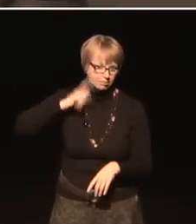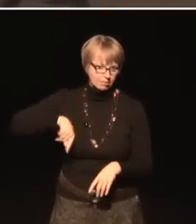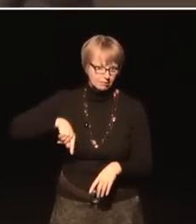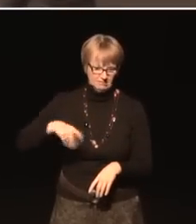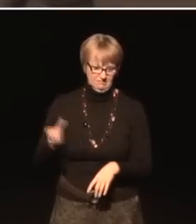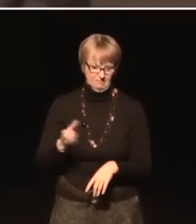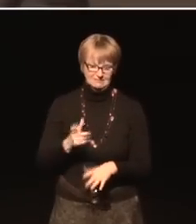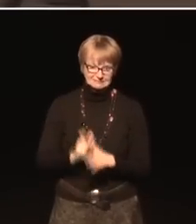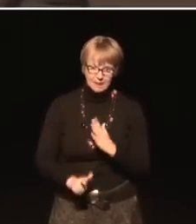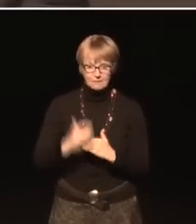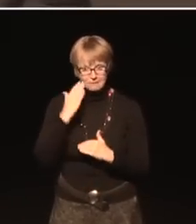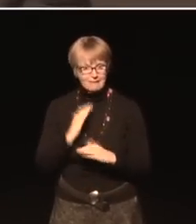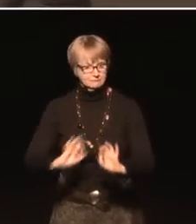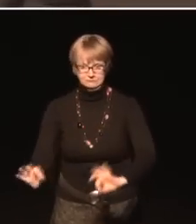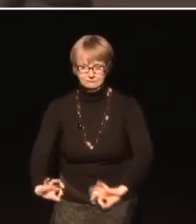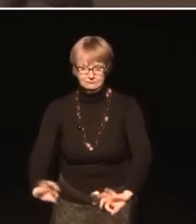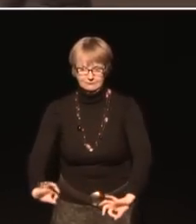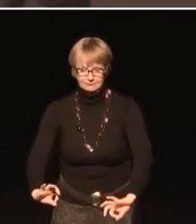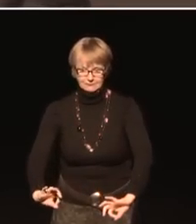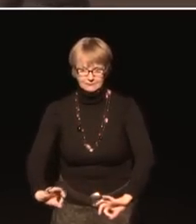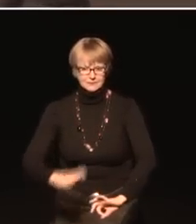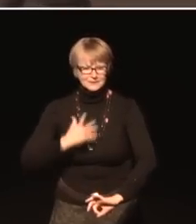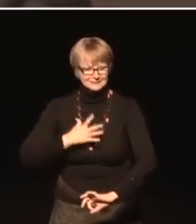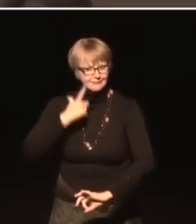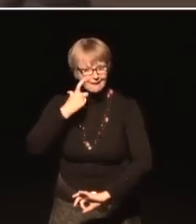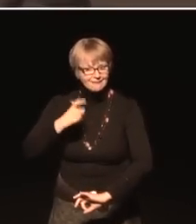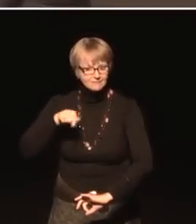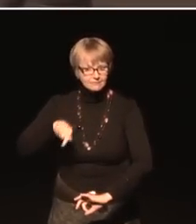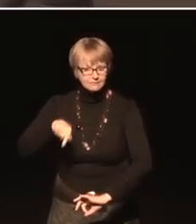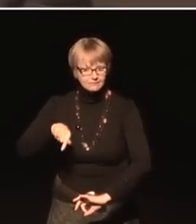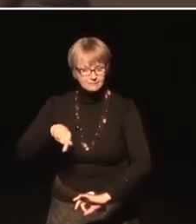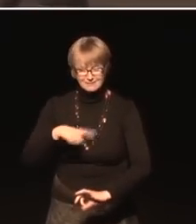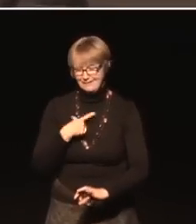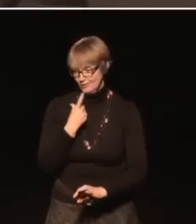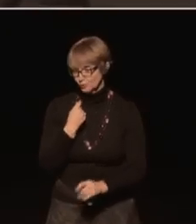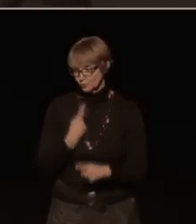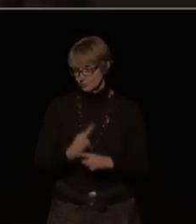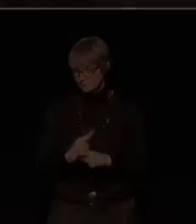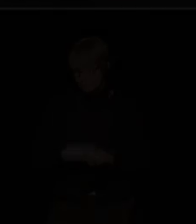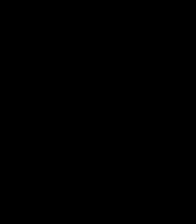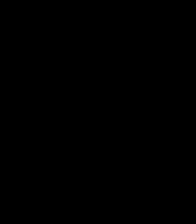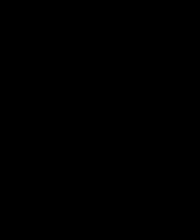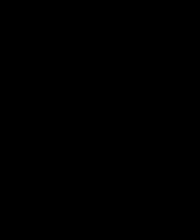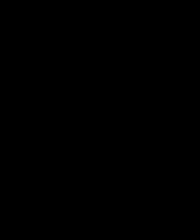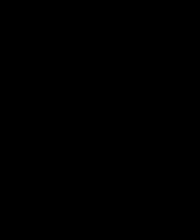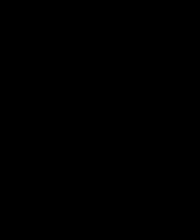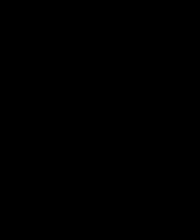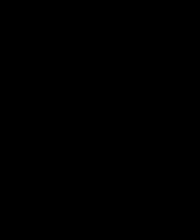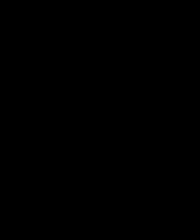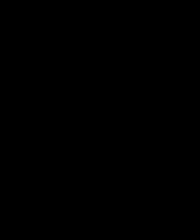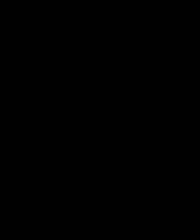an organisation have to keep a keen eye on that. I could talk about that forever. So just push beyond your comfort zone.